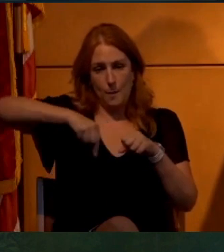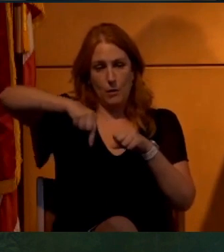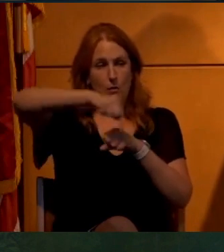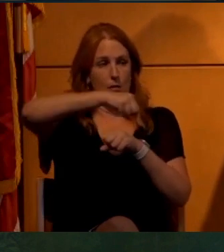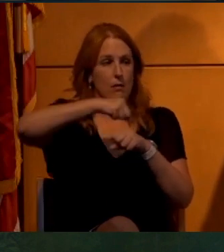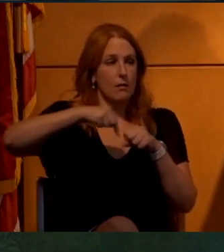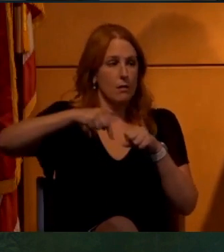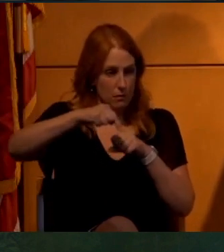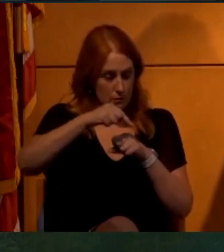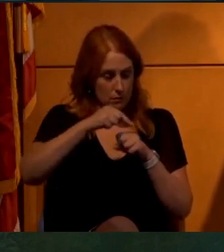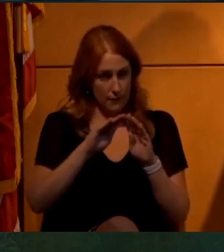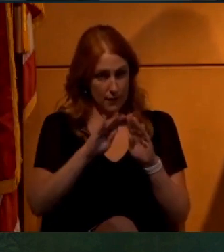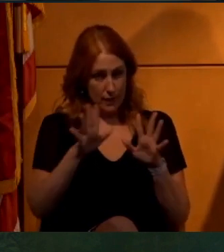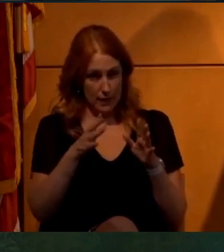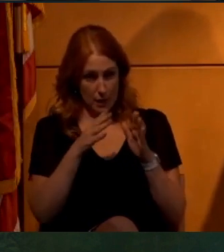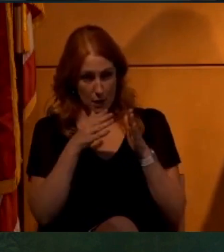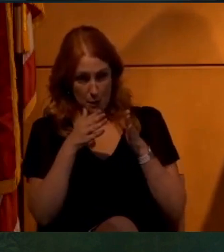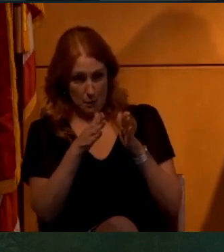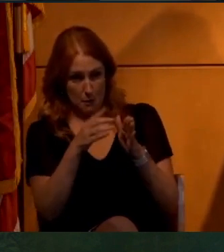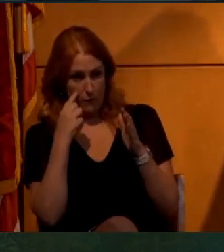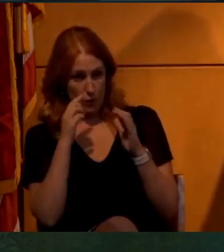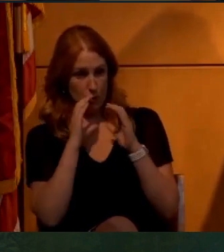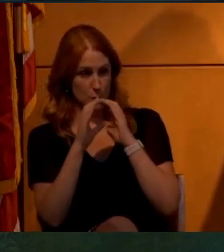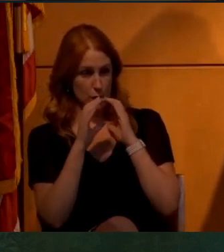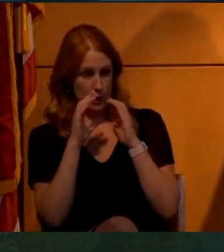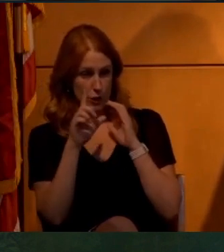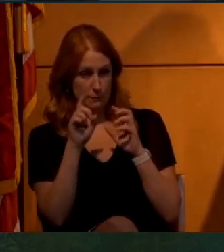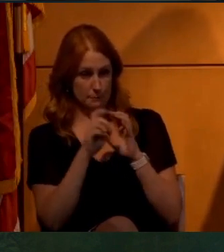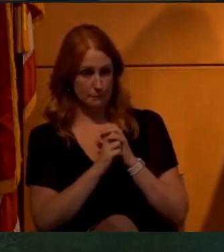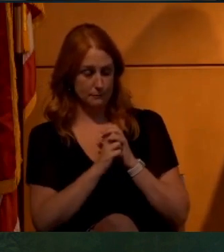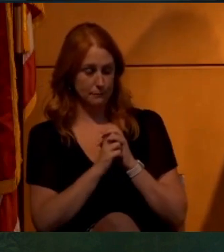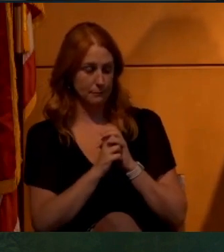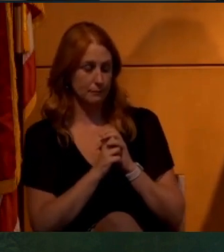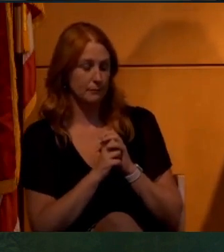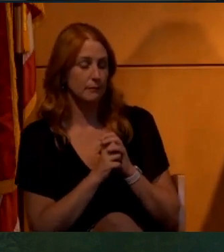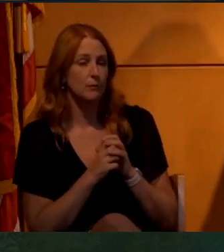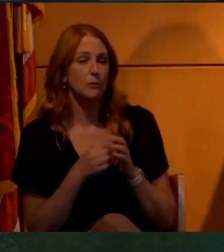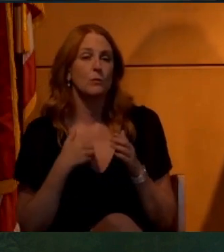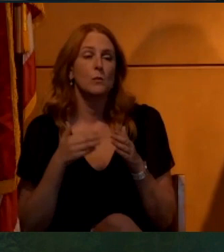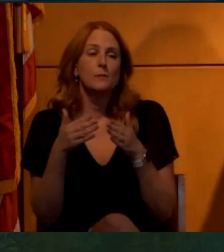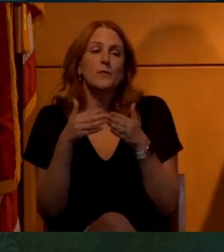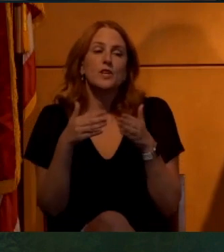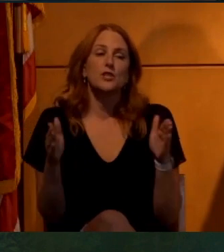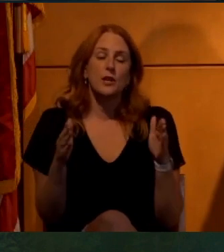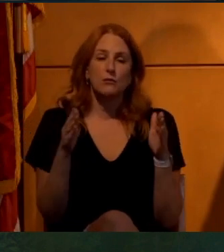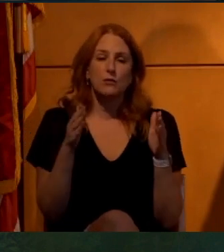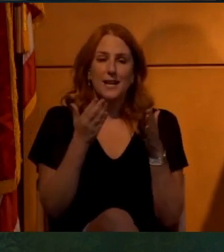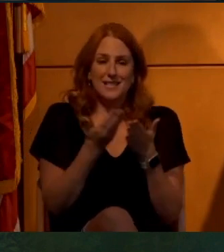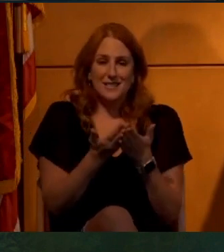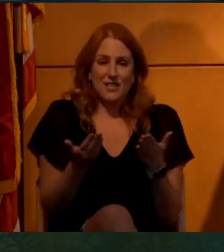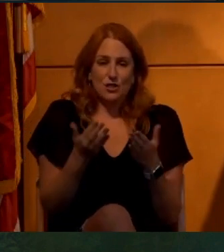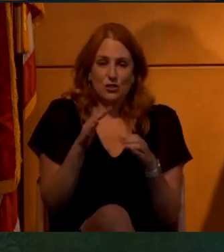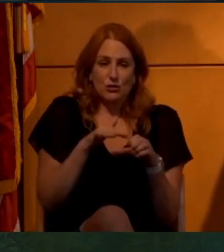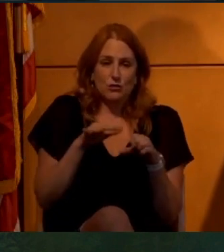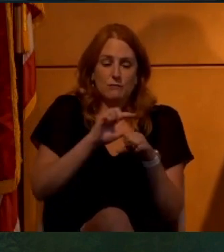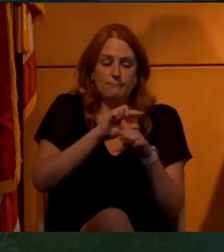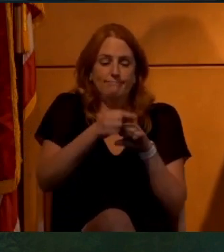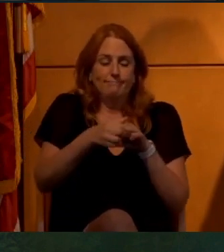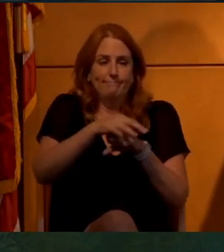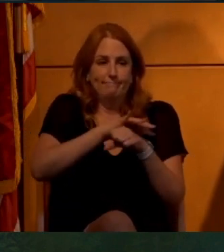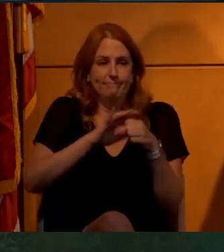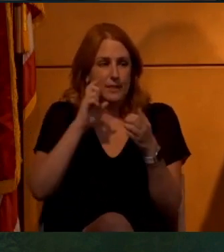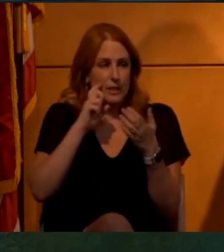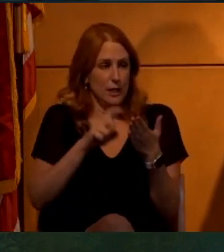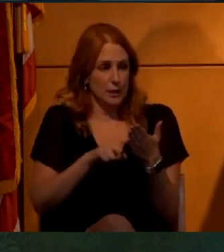moon. We have new capabilities, including generalized feature detection. So